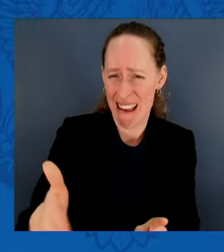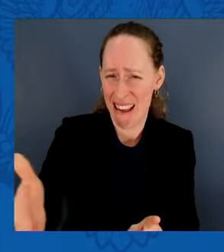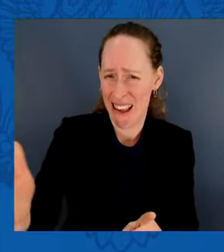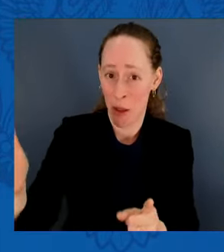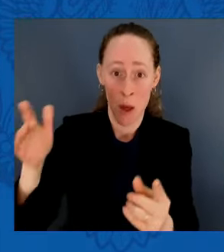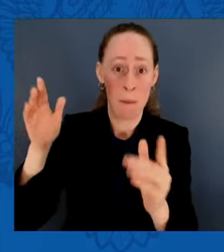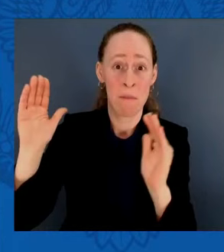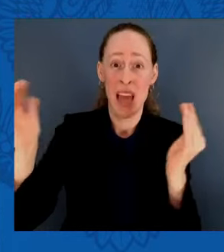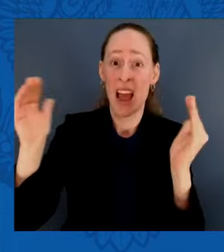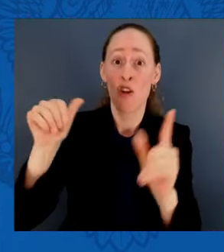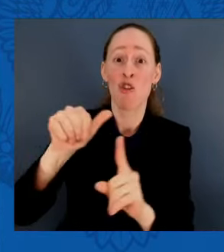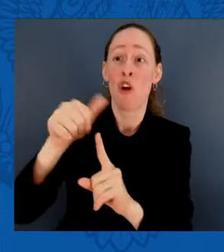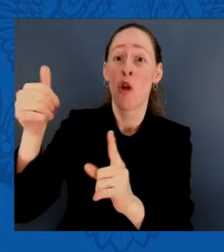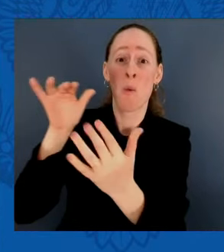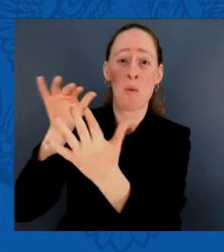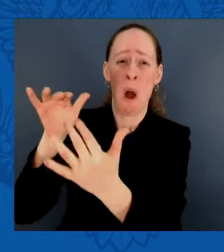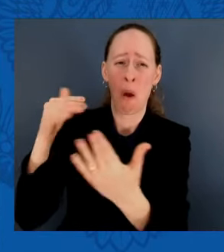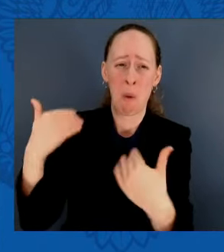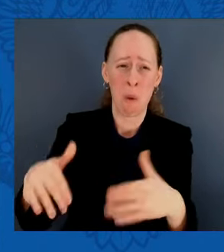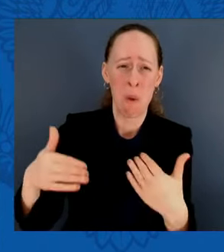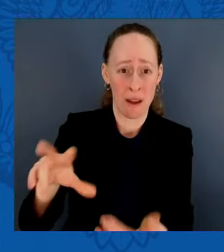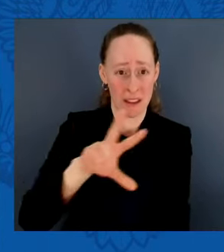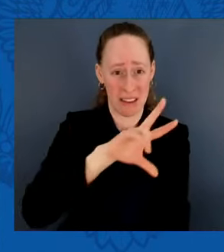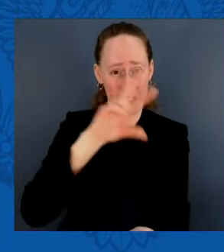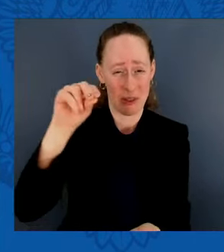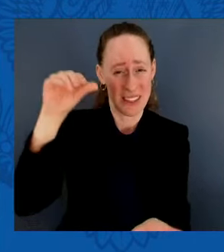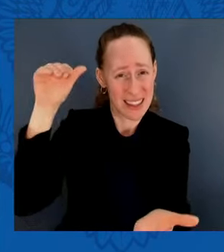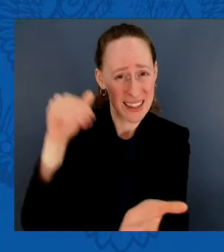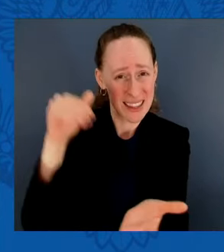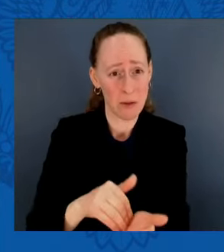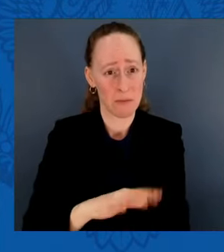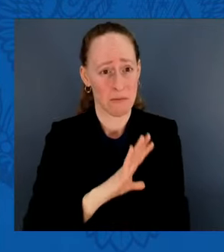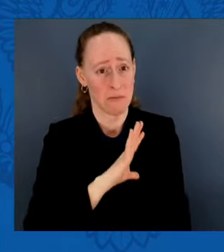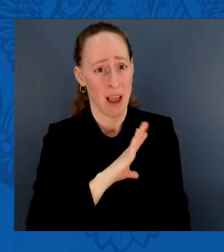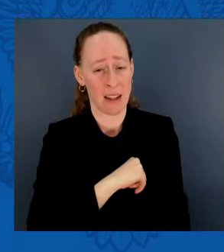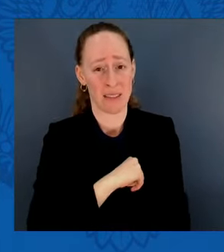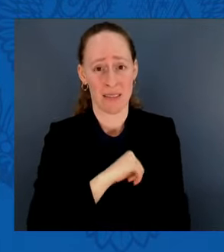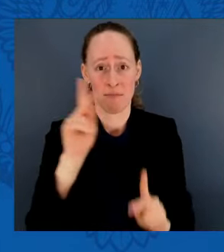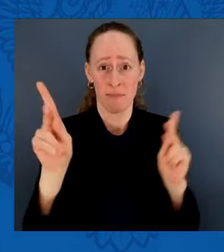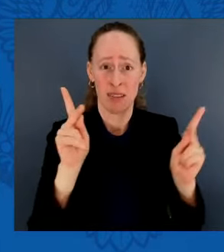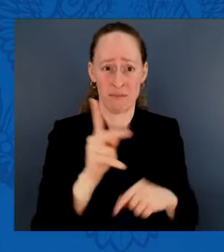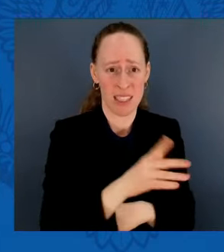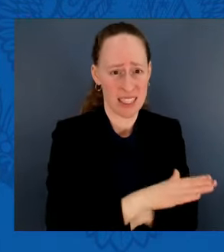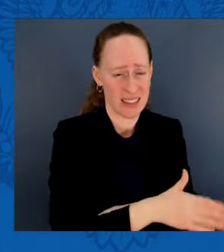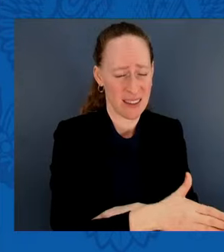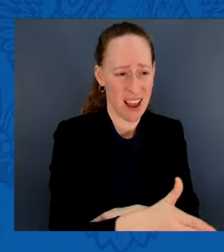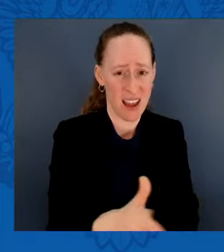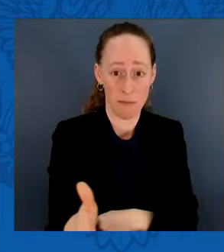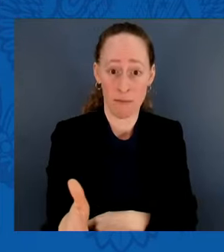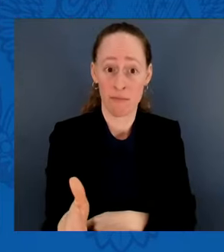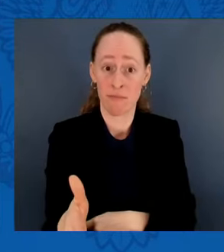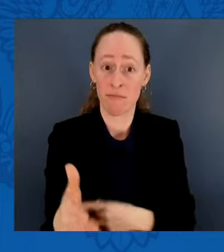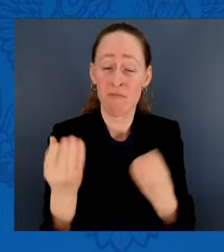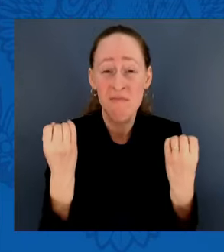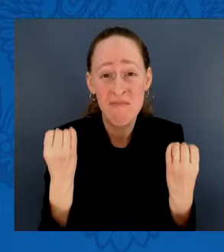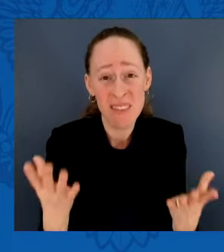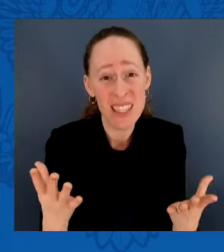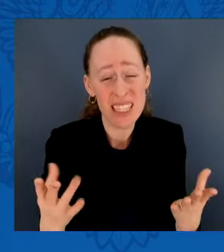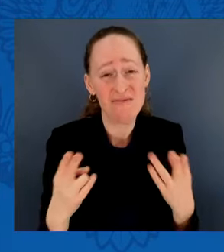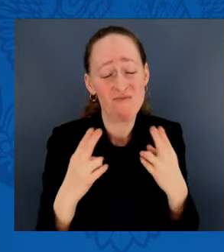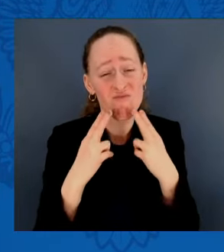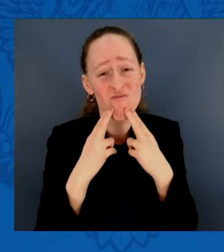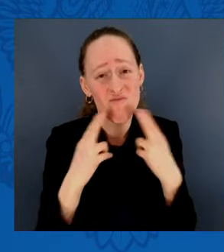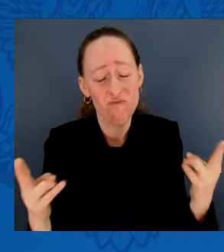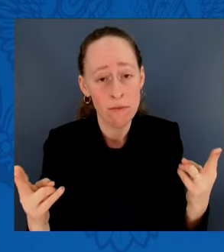have been killed, most of whom are not Hamas. Thousands and thousands of innocents, women and children, girls